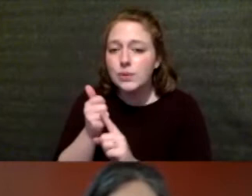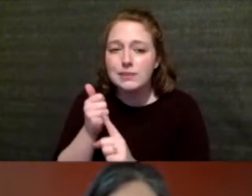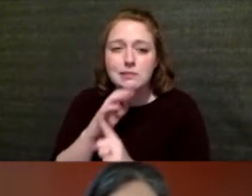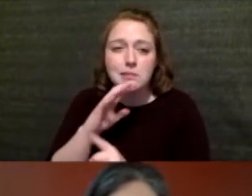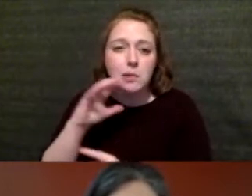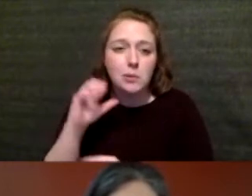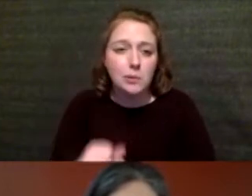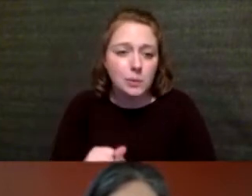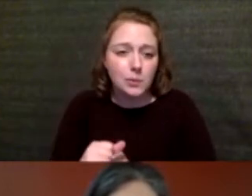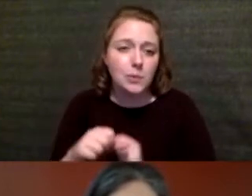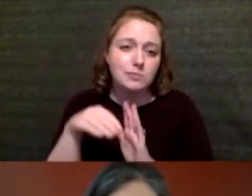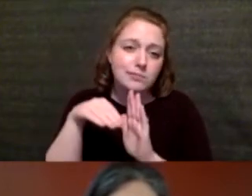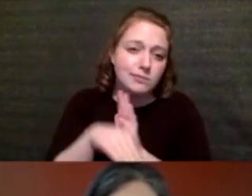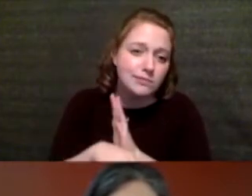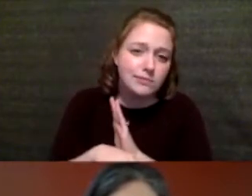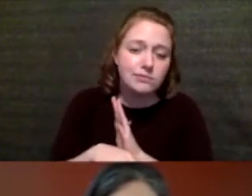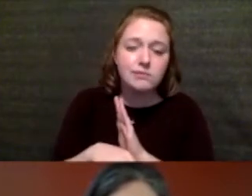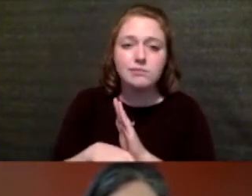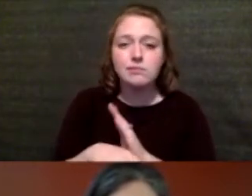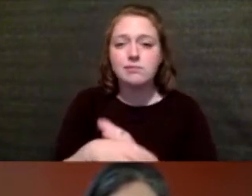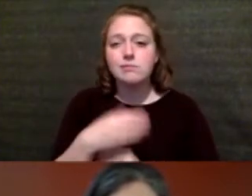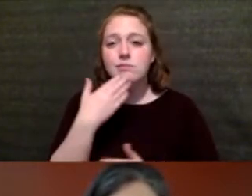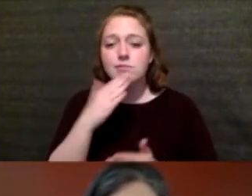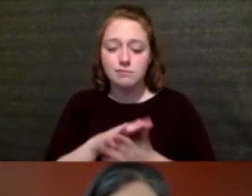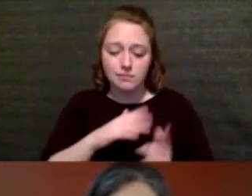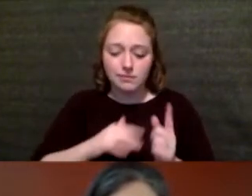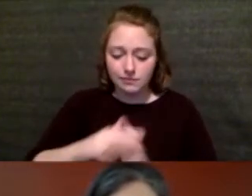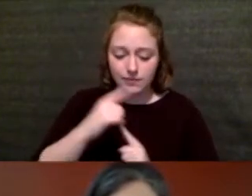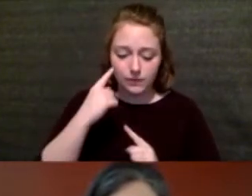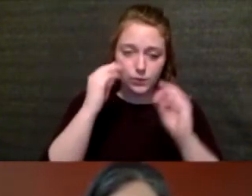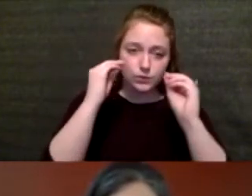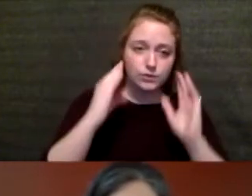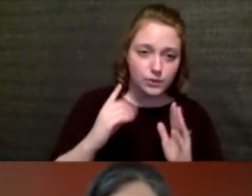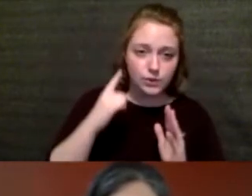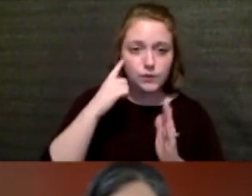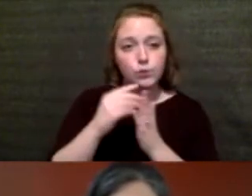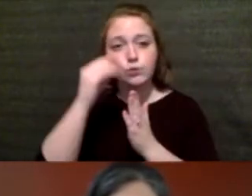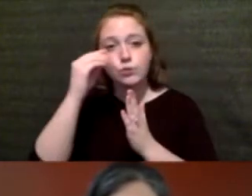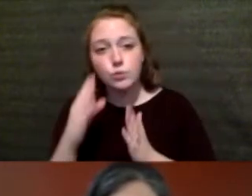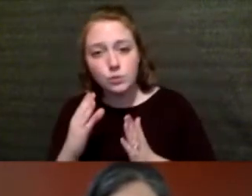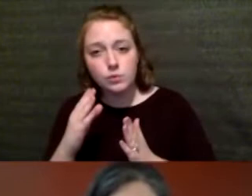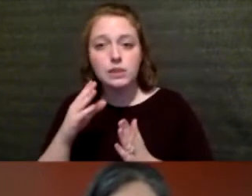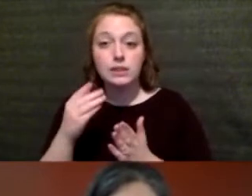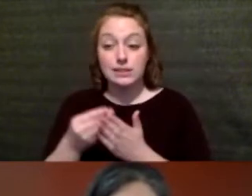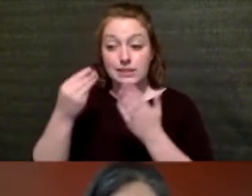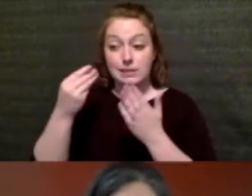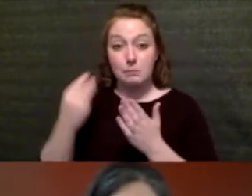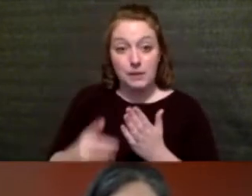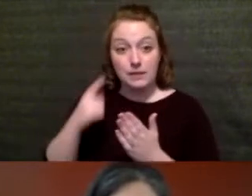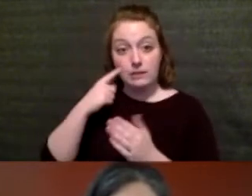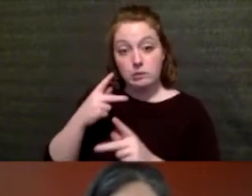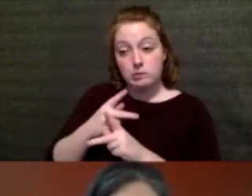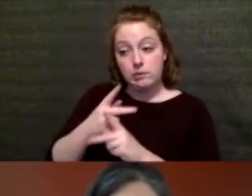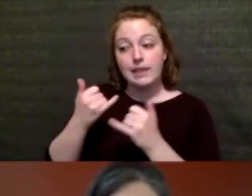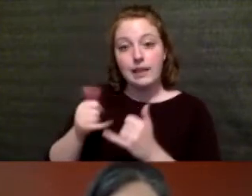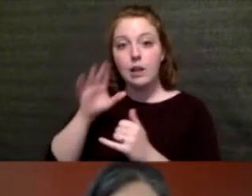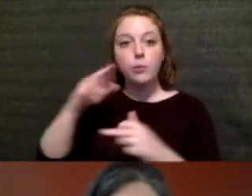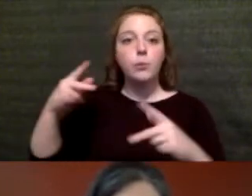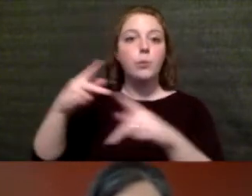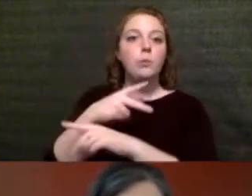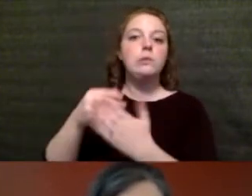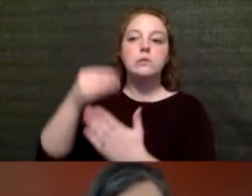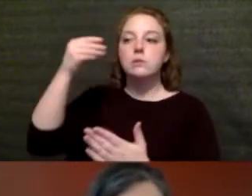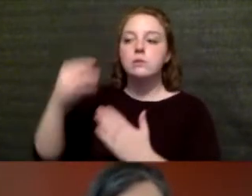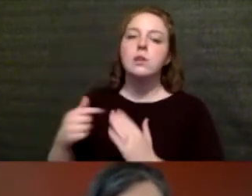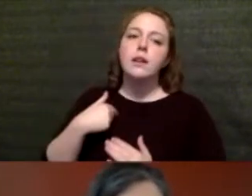the working environment for the teachers. It's expensive to maintain. It will only get more expensive to maintain. So I just, I'm not, I just, I get that it's a